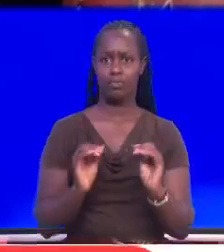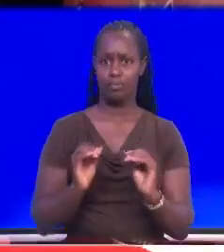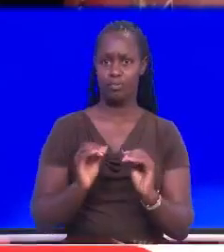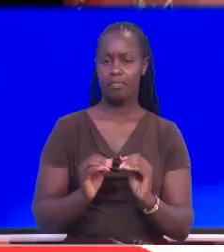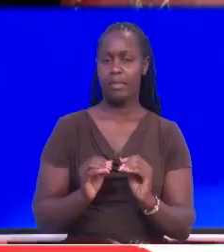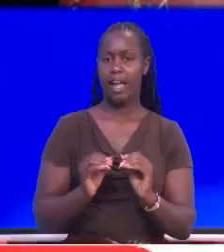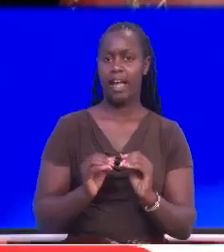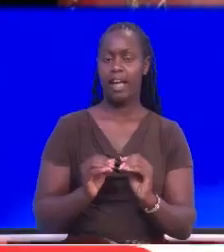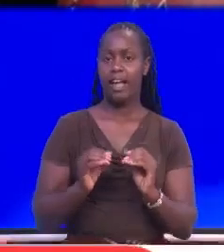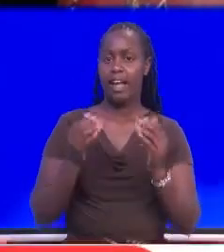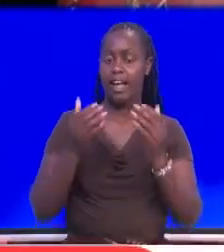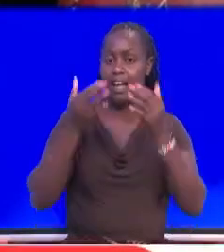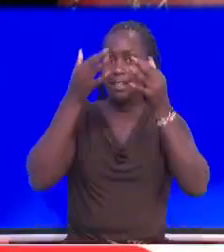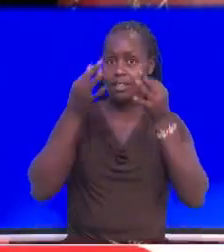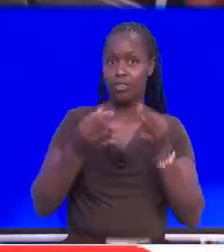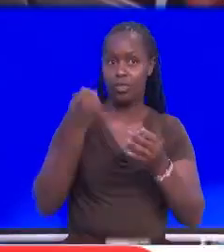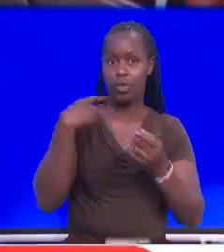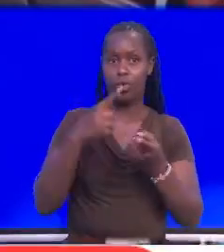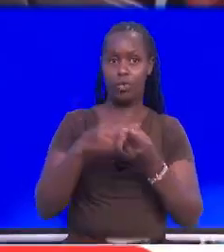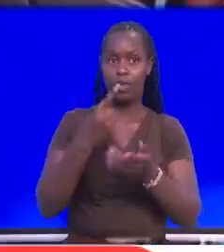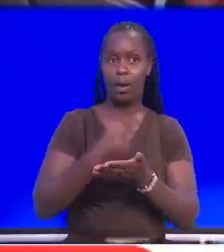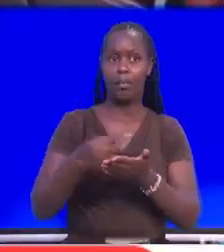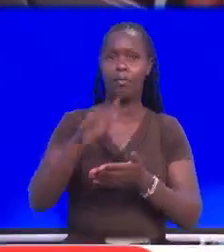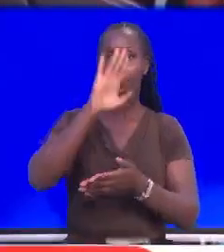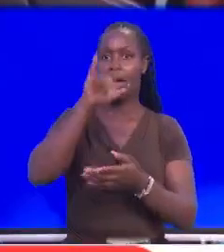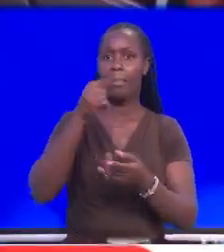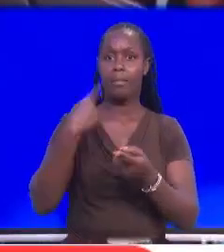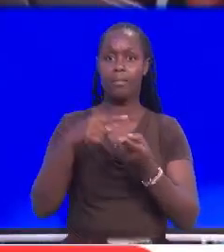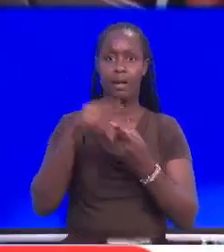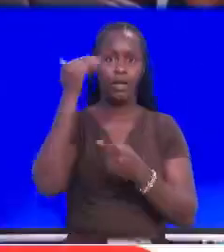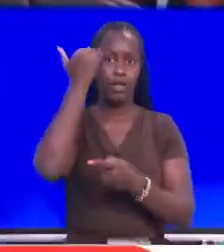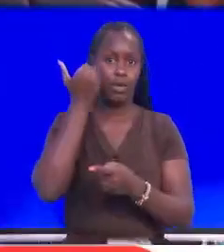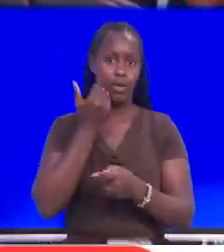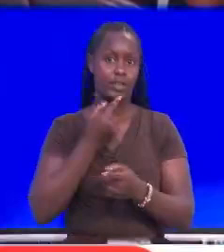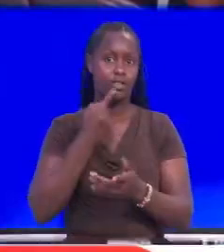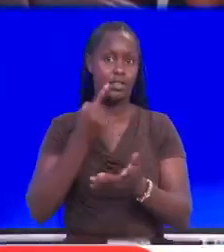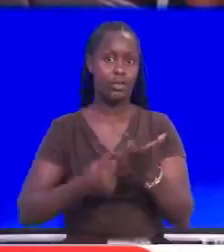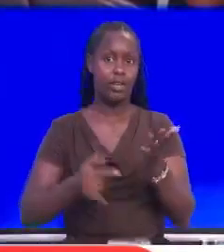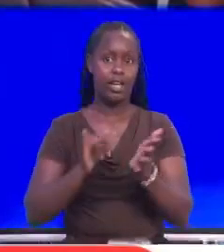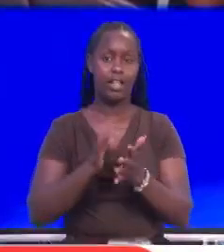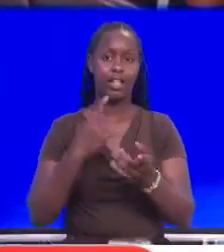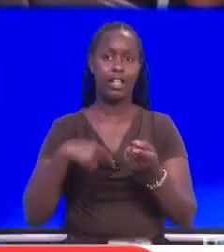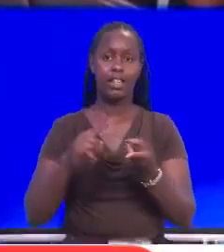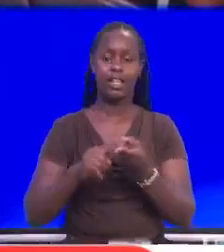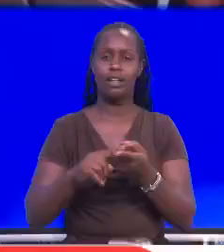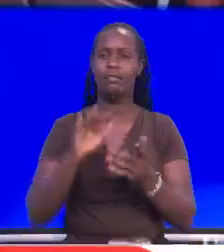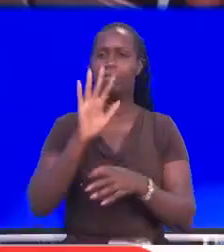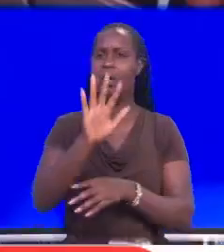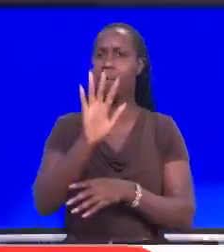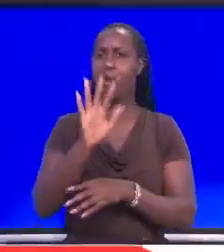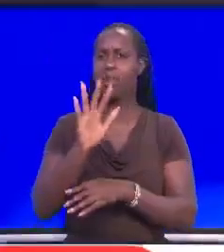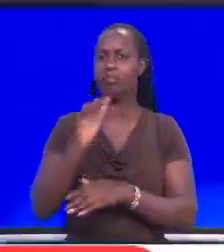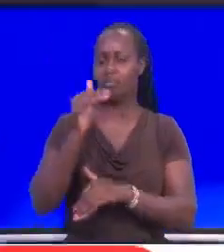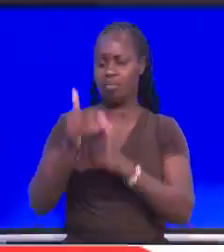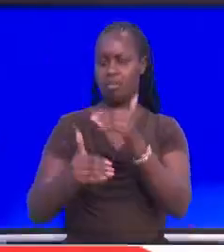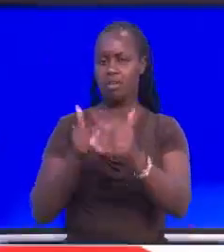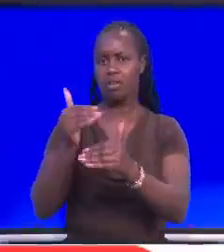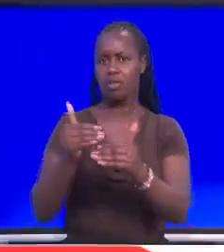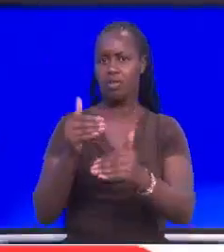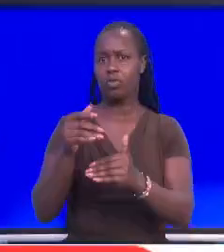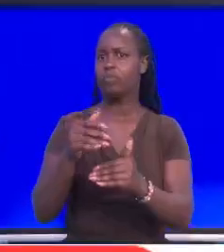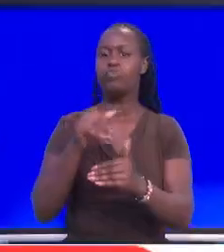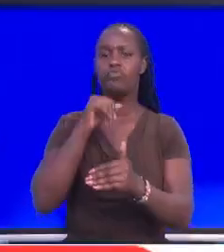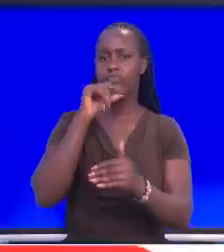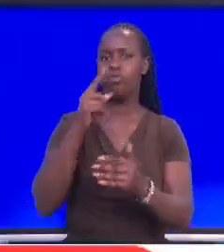by the appellate court on the grounds that its introduction was unprocedural. The enactment of the